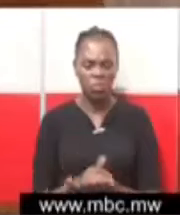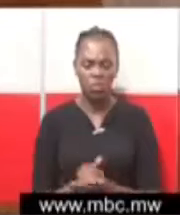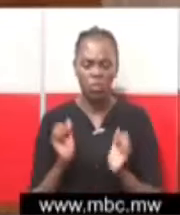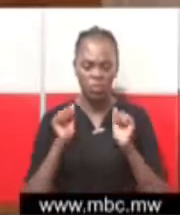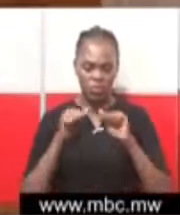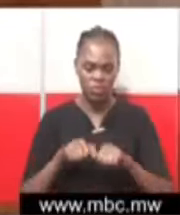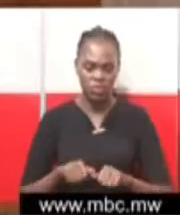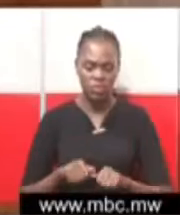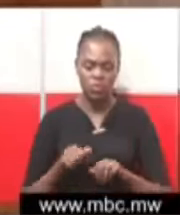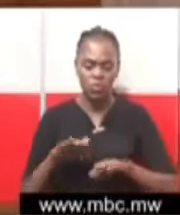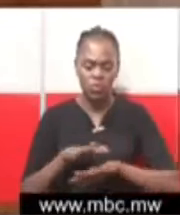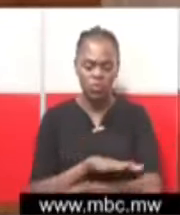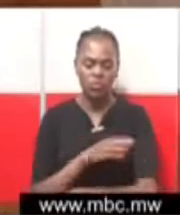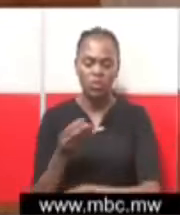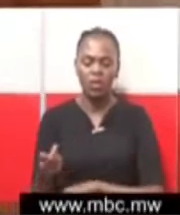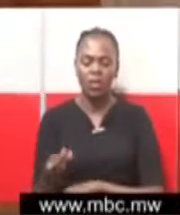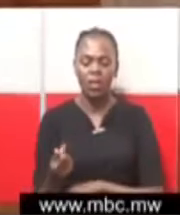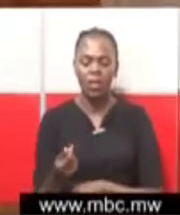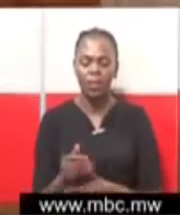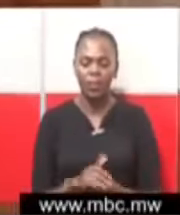to keep.